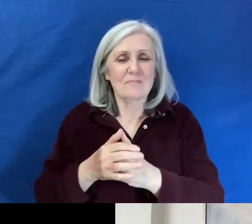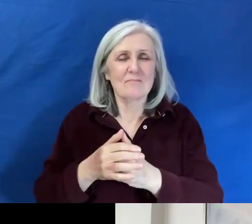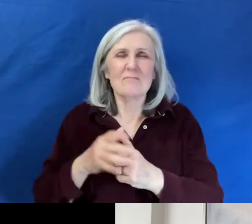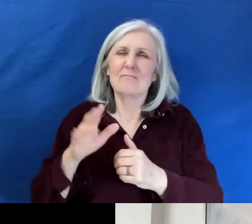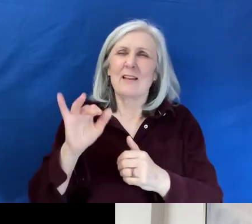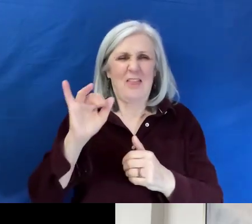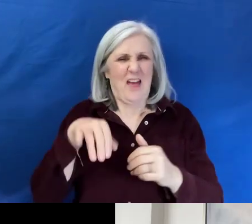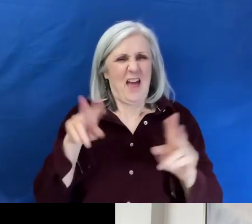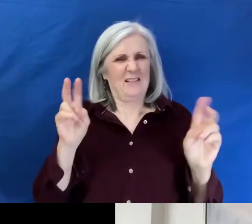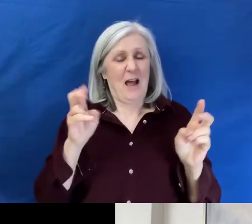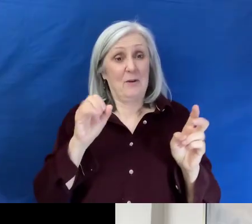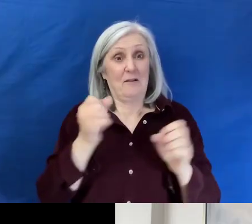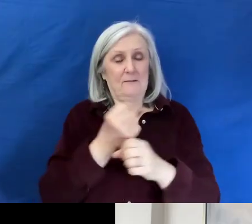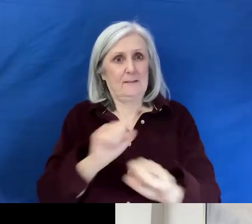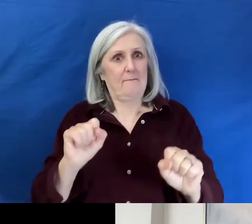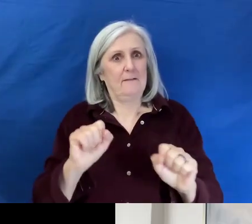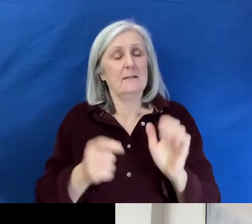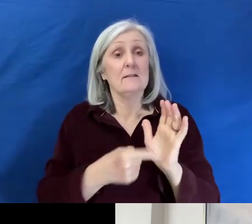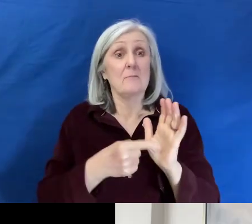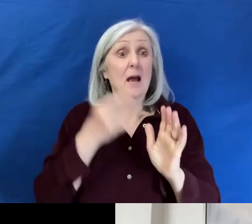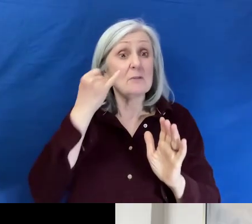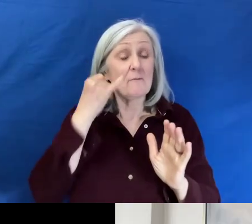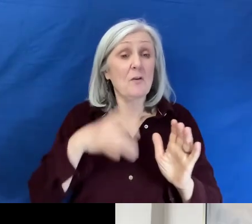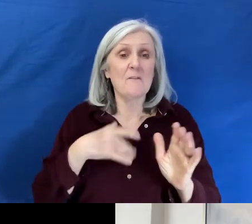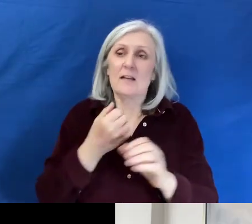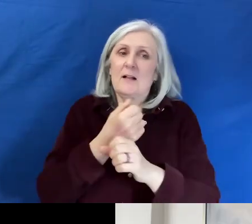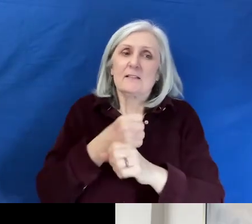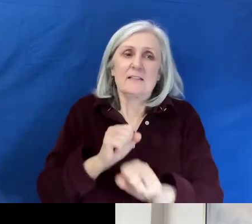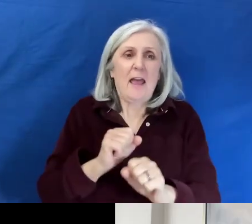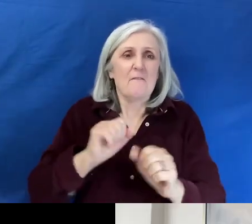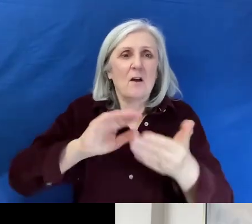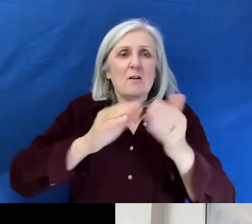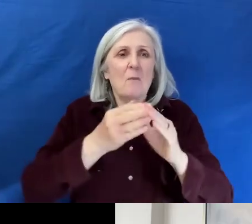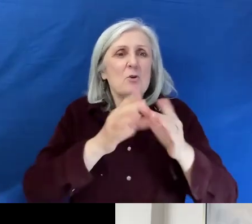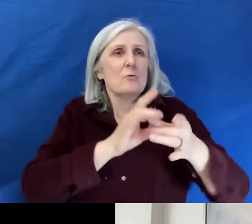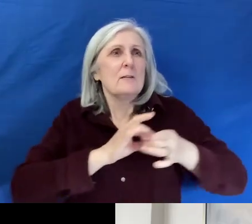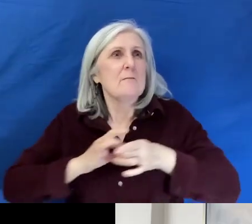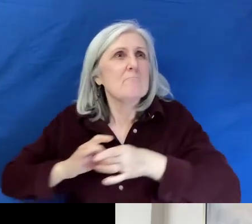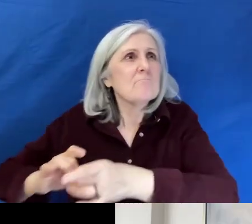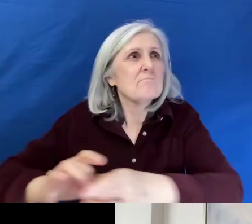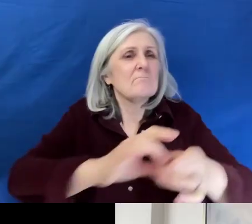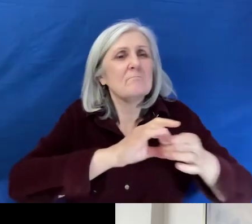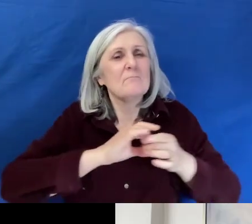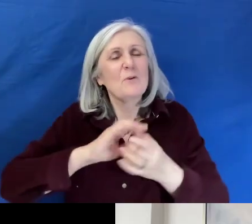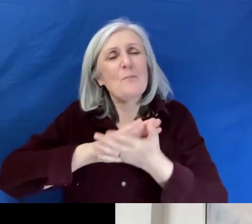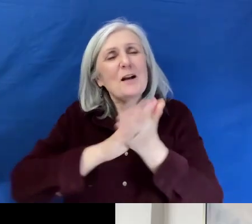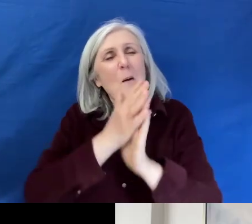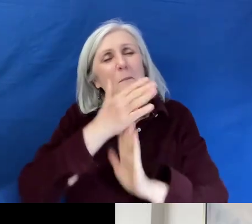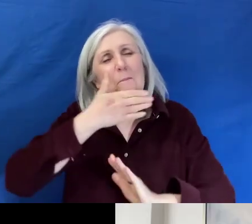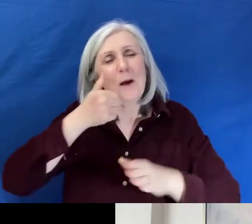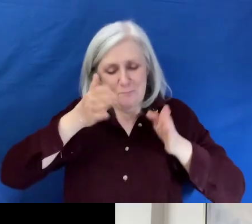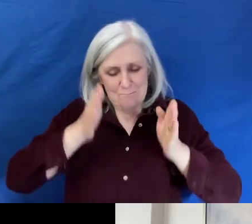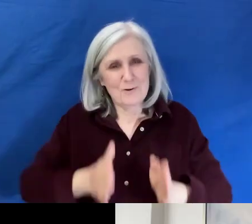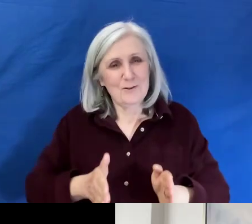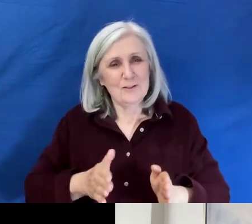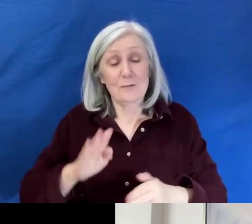where like sometimes when you just feel safe and held by the community, you become a better version of yourself. And I think that